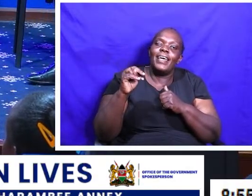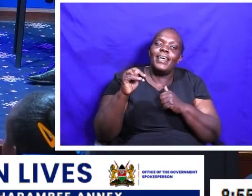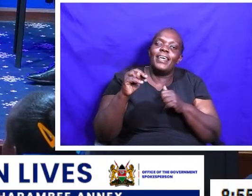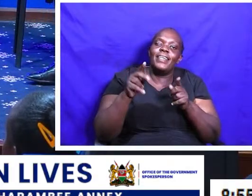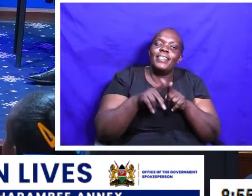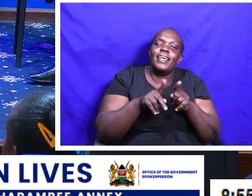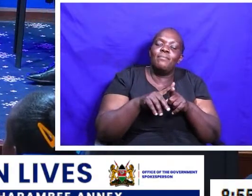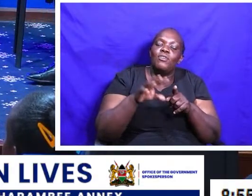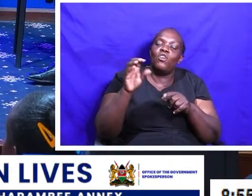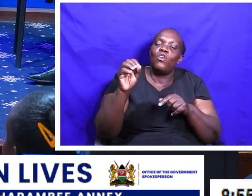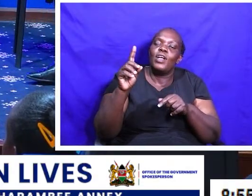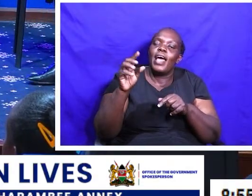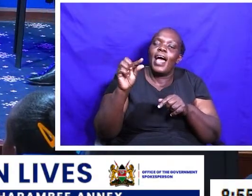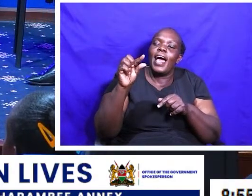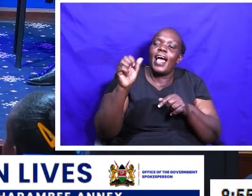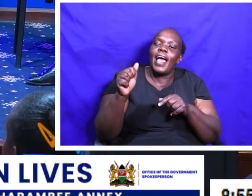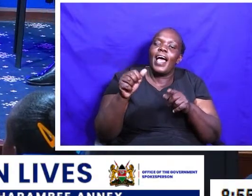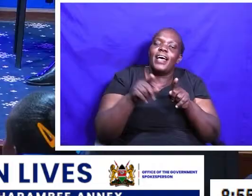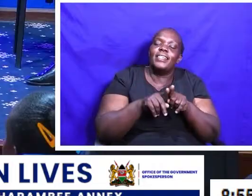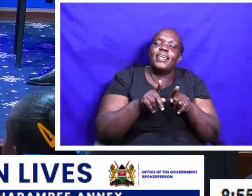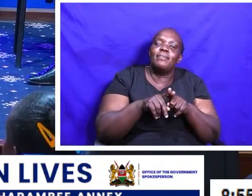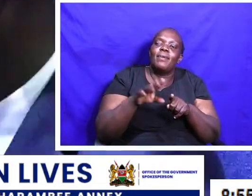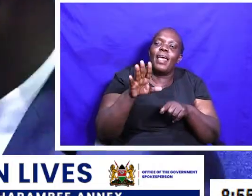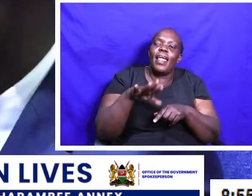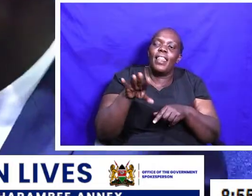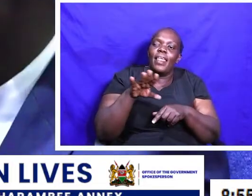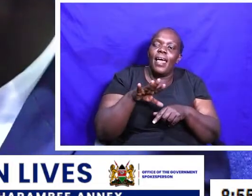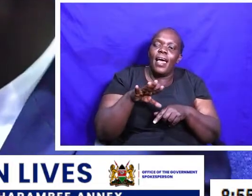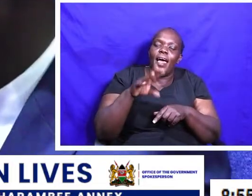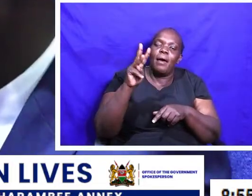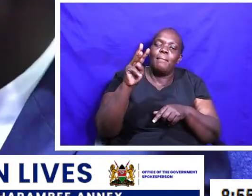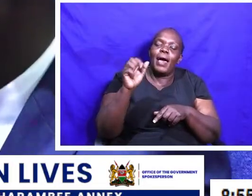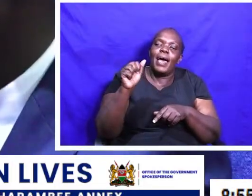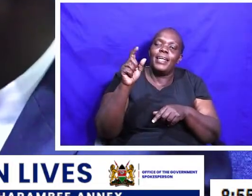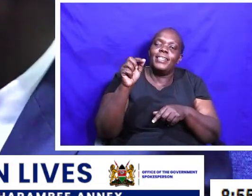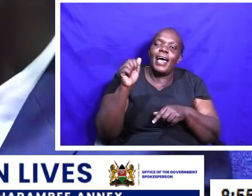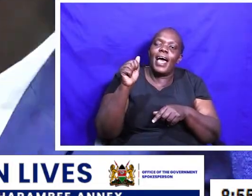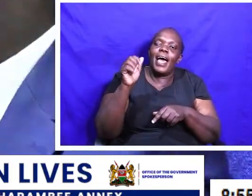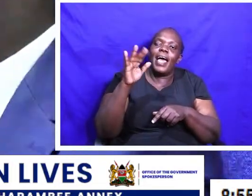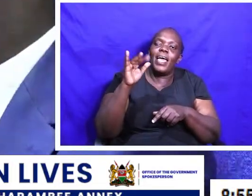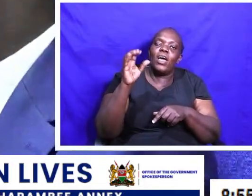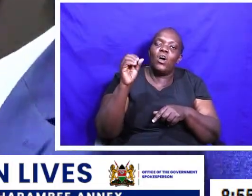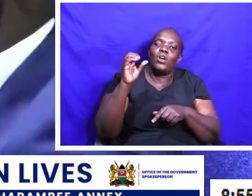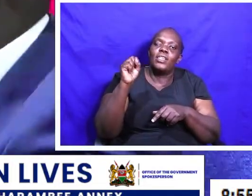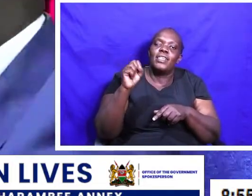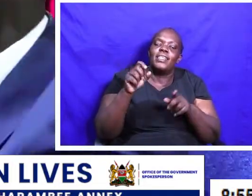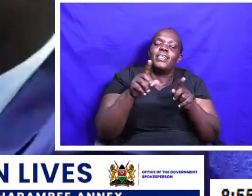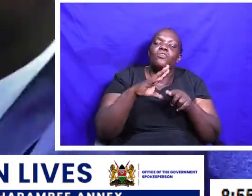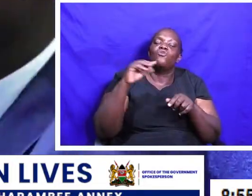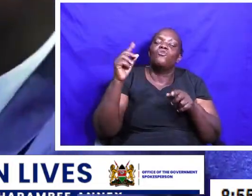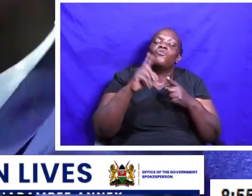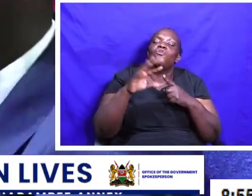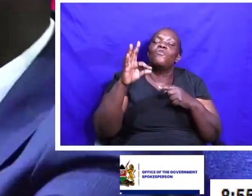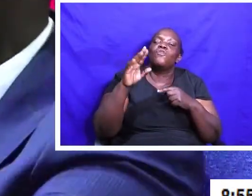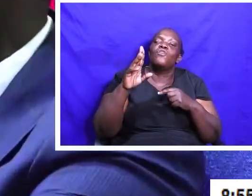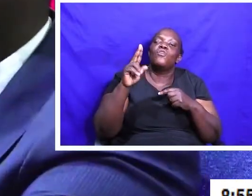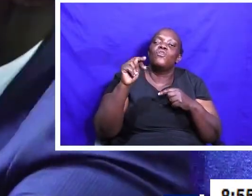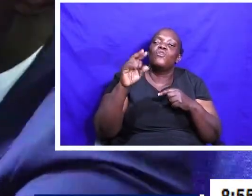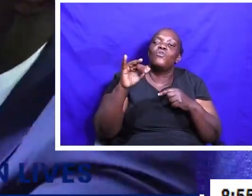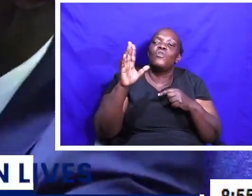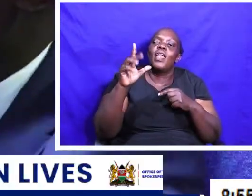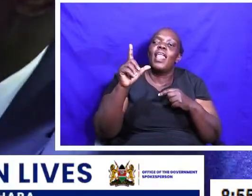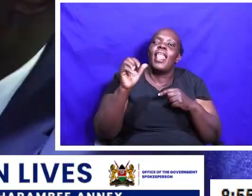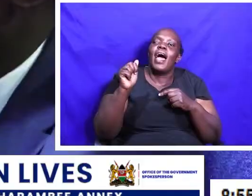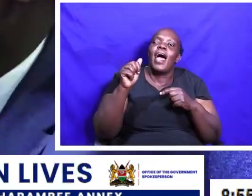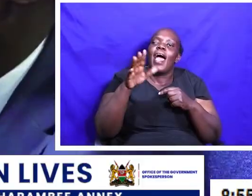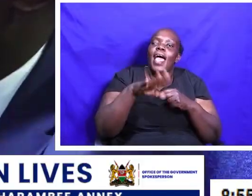then Funyula constituency. Yeah, Funyula constituency. Oh, no, ni Matayos ama ni Funyula? Unajua hizo. So from Matayos we go to Funyula. Okay. So,